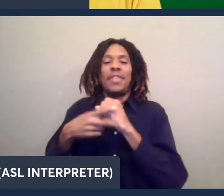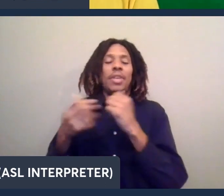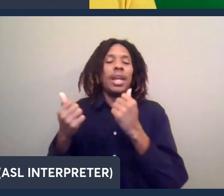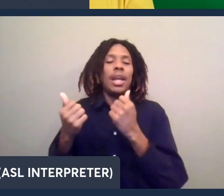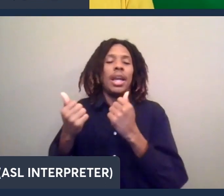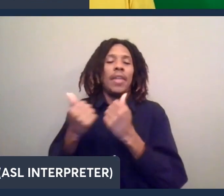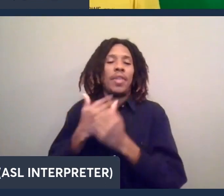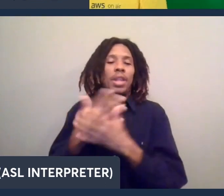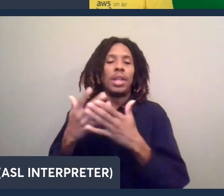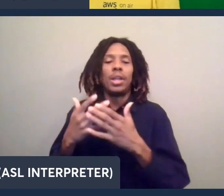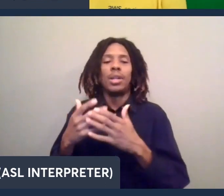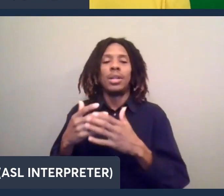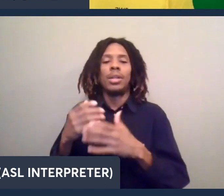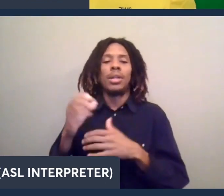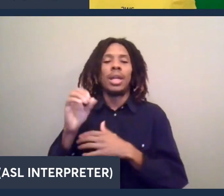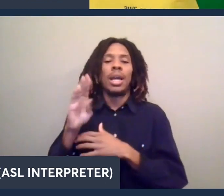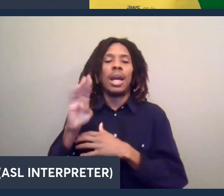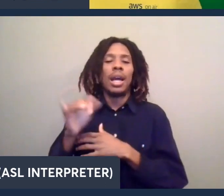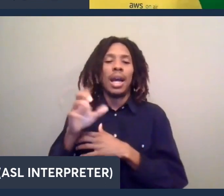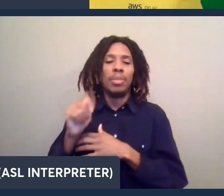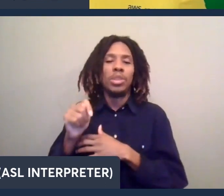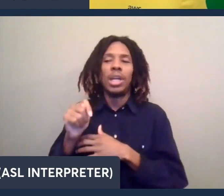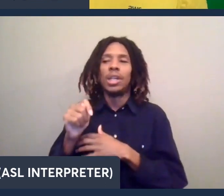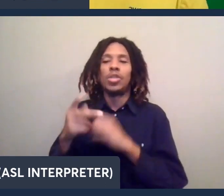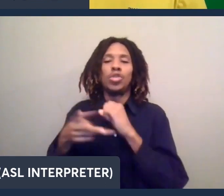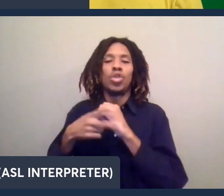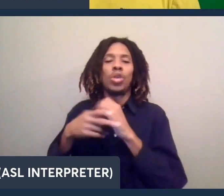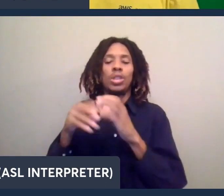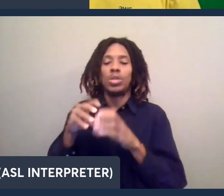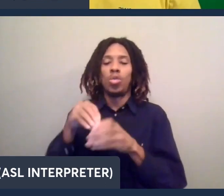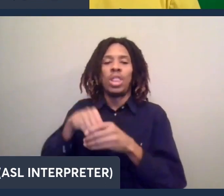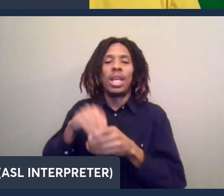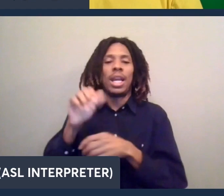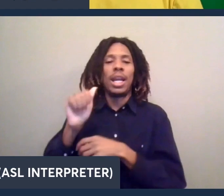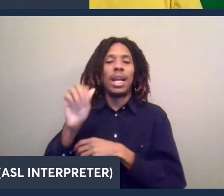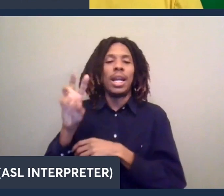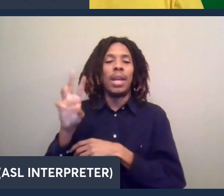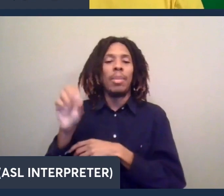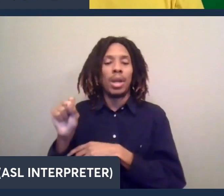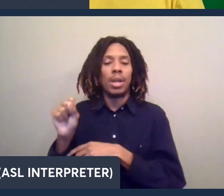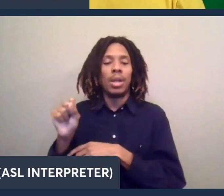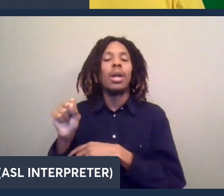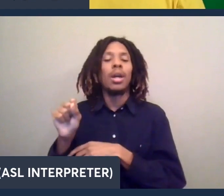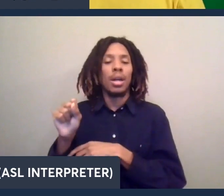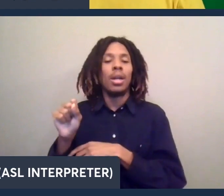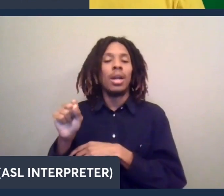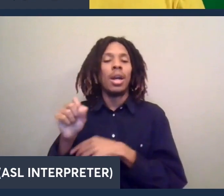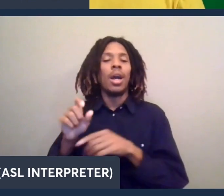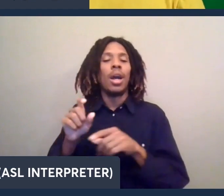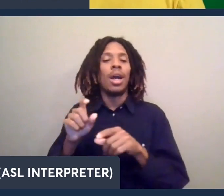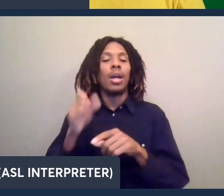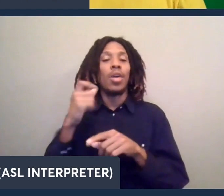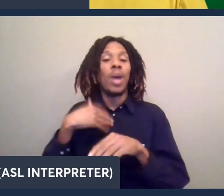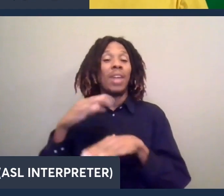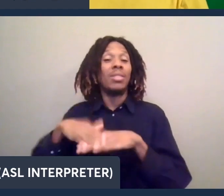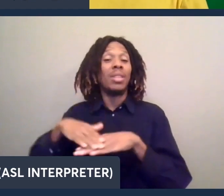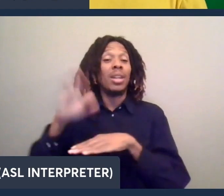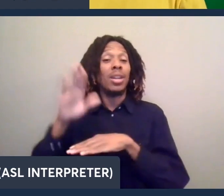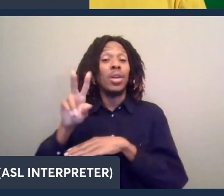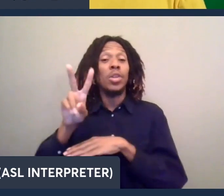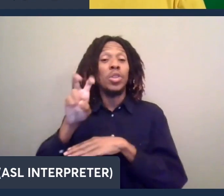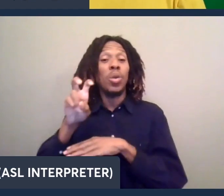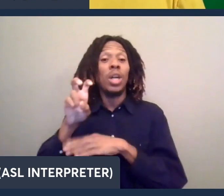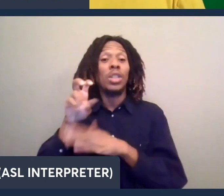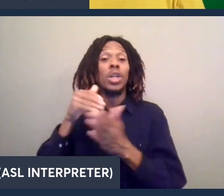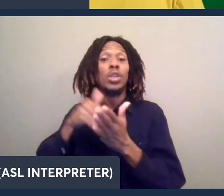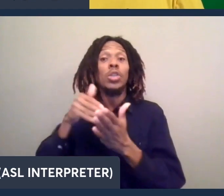our object storage system within AWS. And we have, over 200 trillion objects.